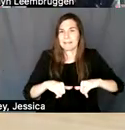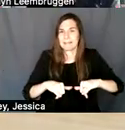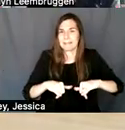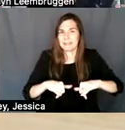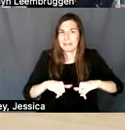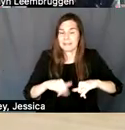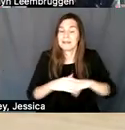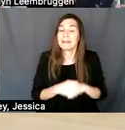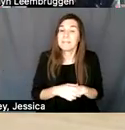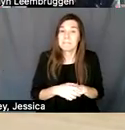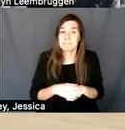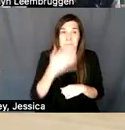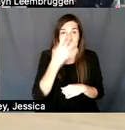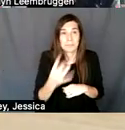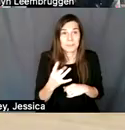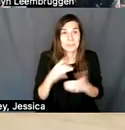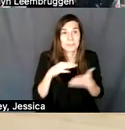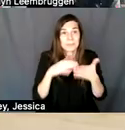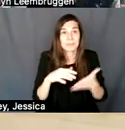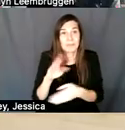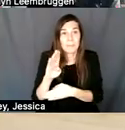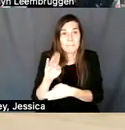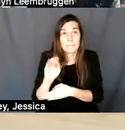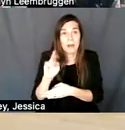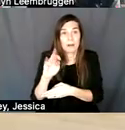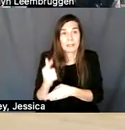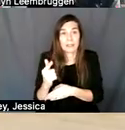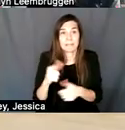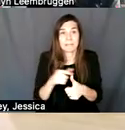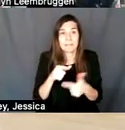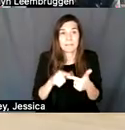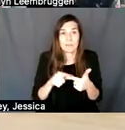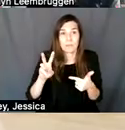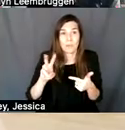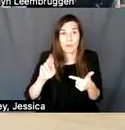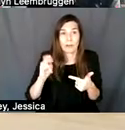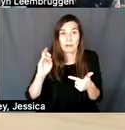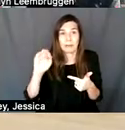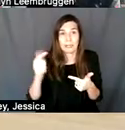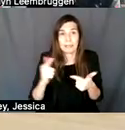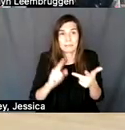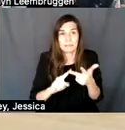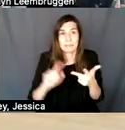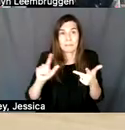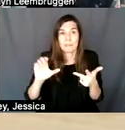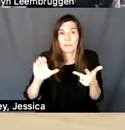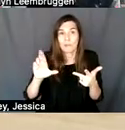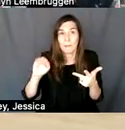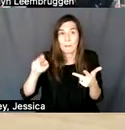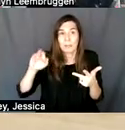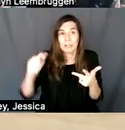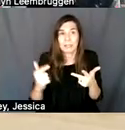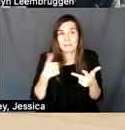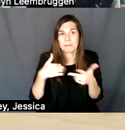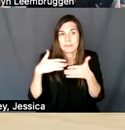really interested in studying buckling, wrinkling, and crumpling so that these properties could be applied to designs of products and new materials. Here's a